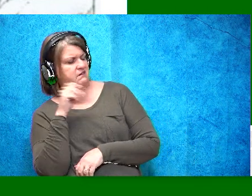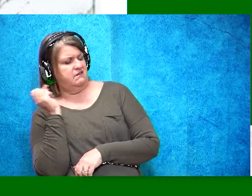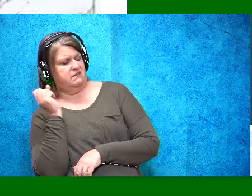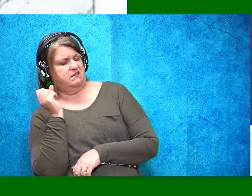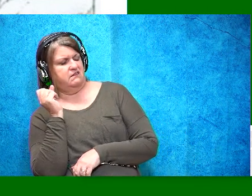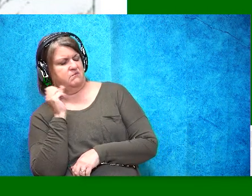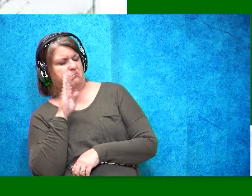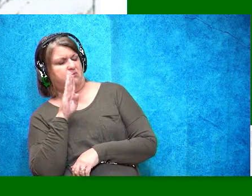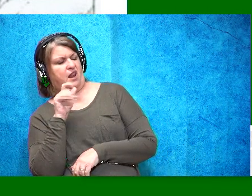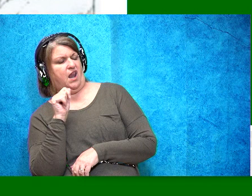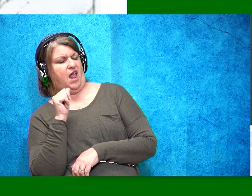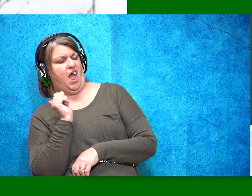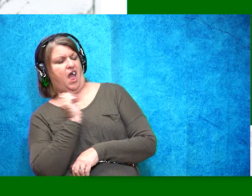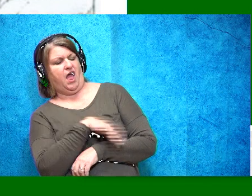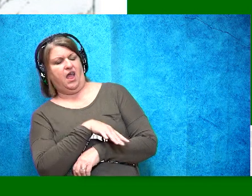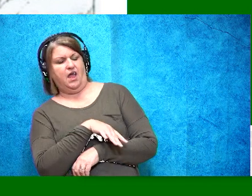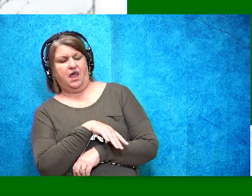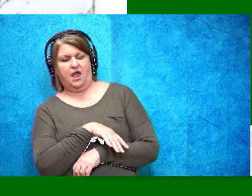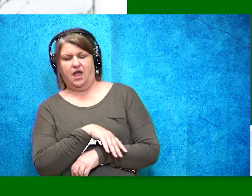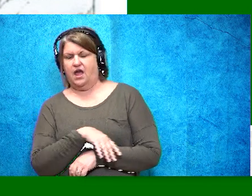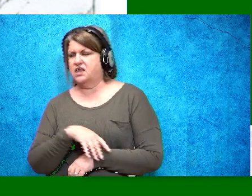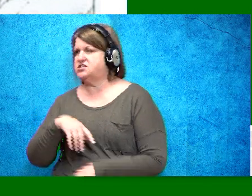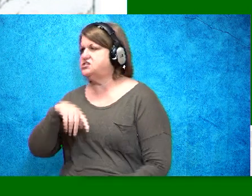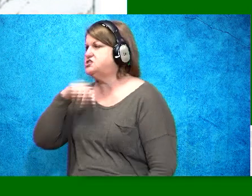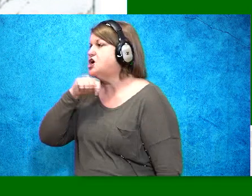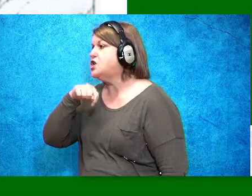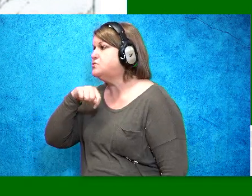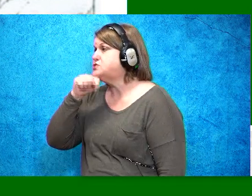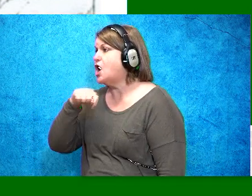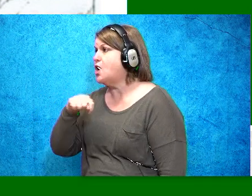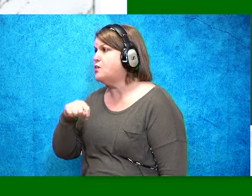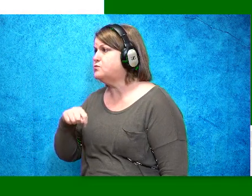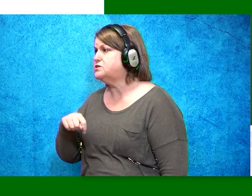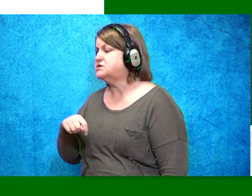inside the house. Toad, Toad, cried Frog.